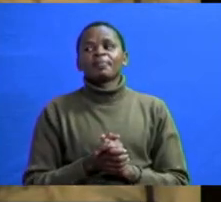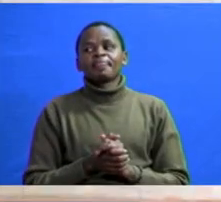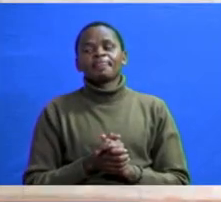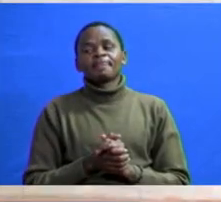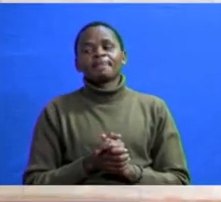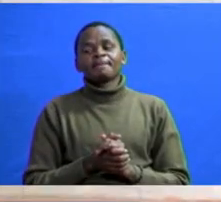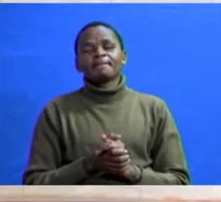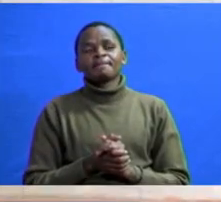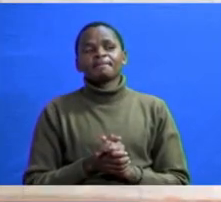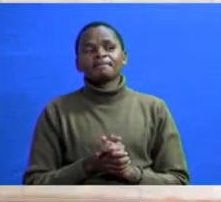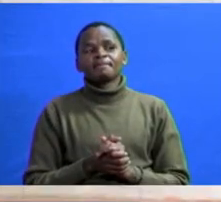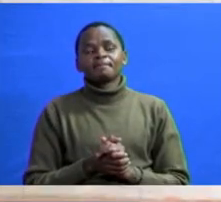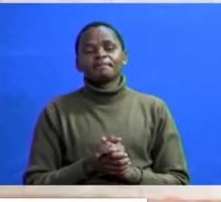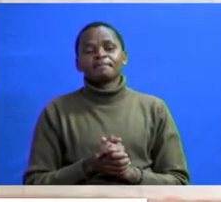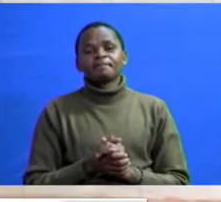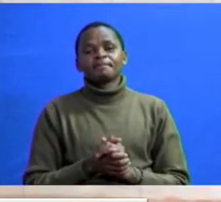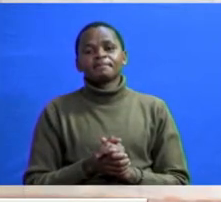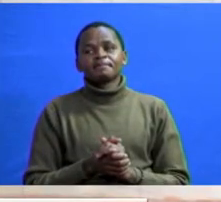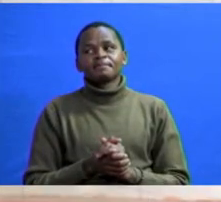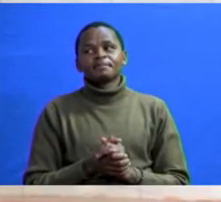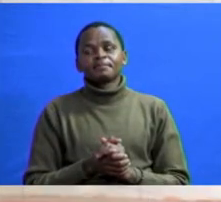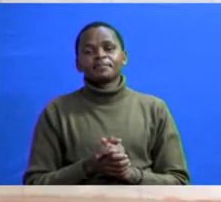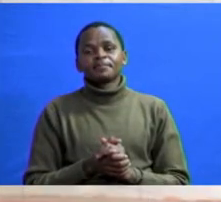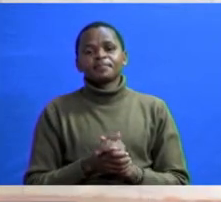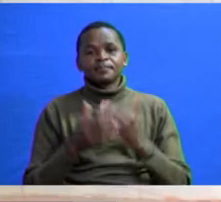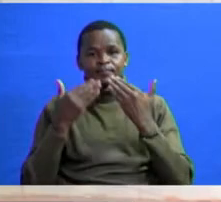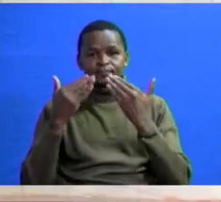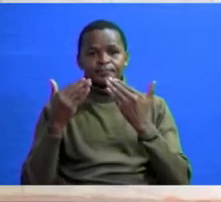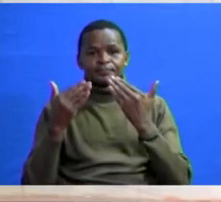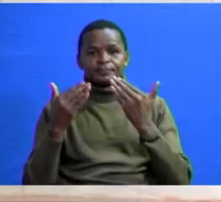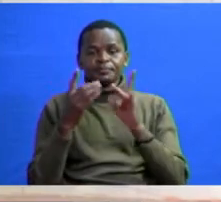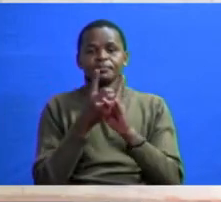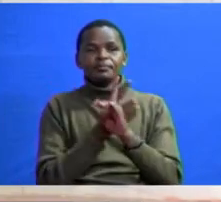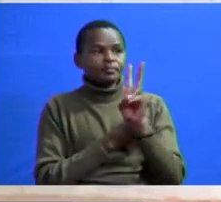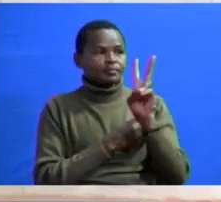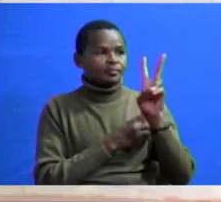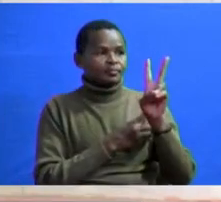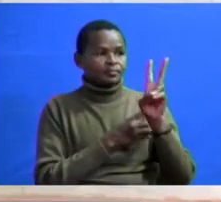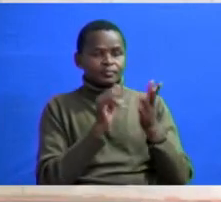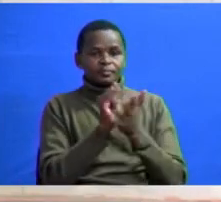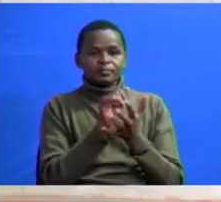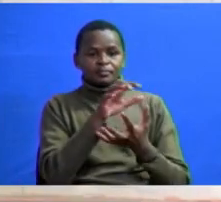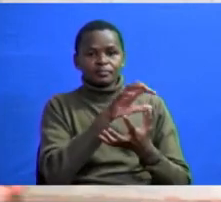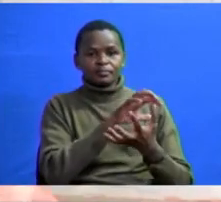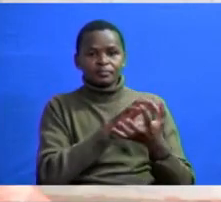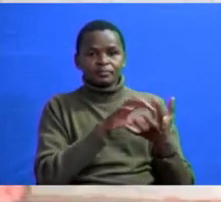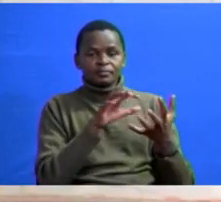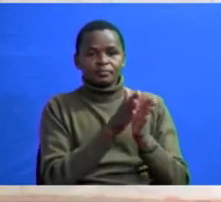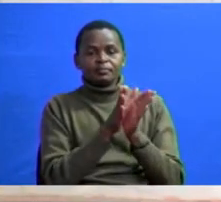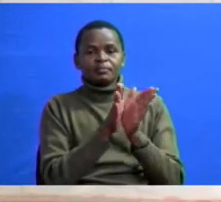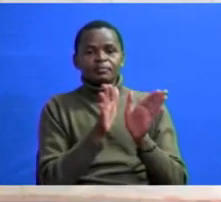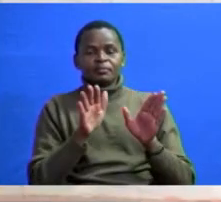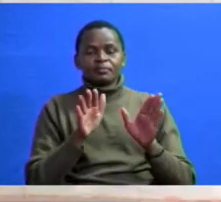right. Thank you so much for putting and having that distinction between the terms that really confuse the general public.